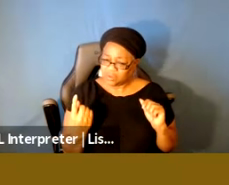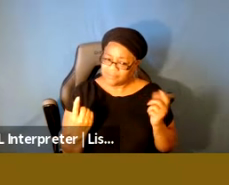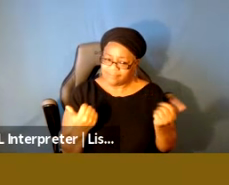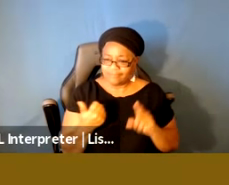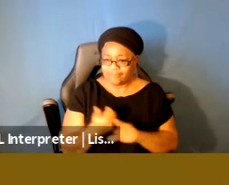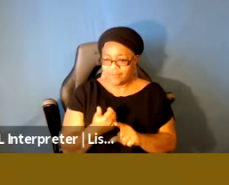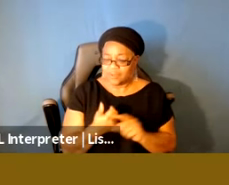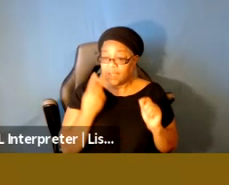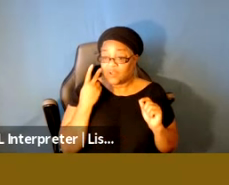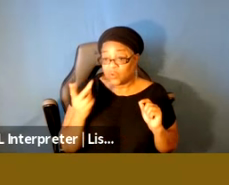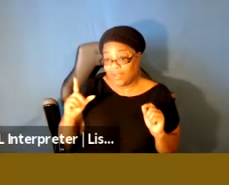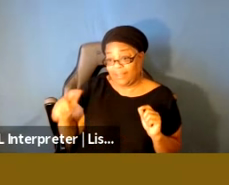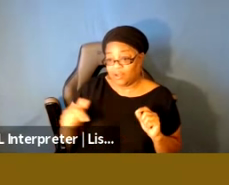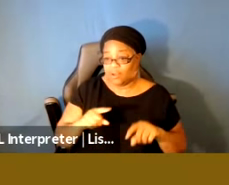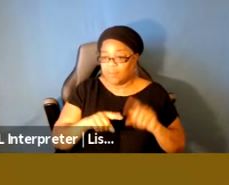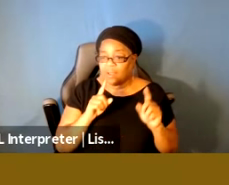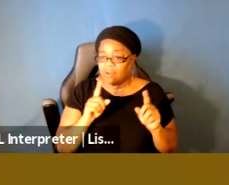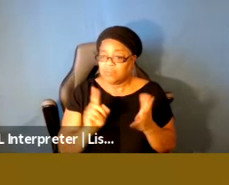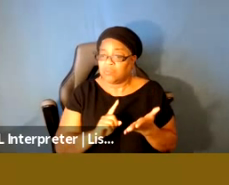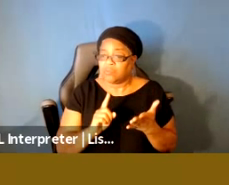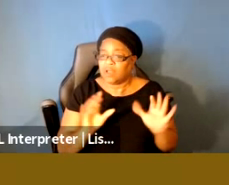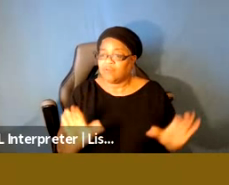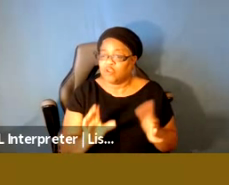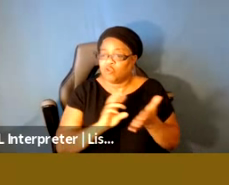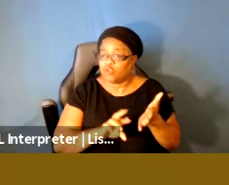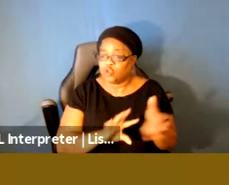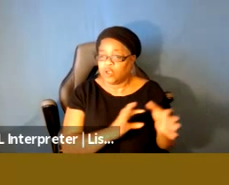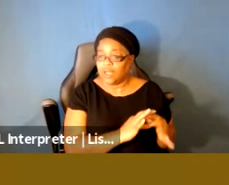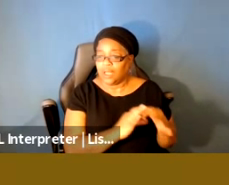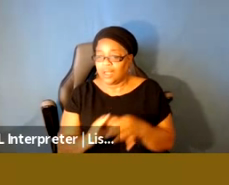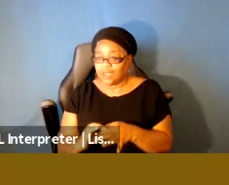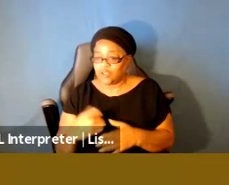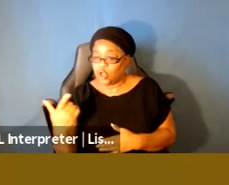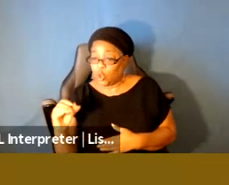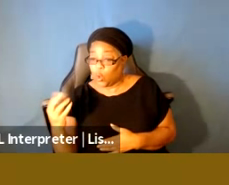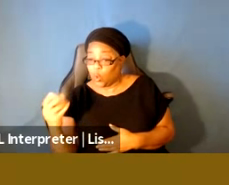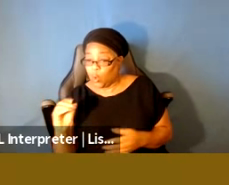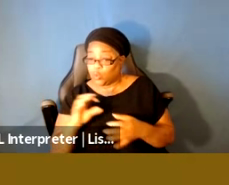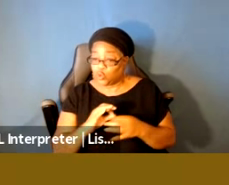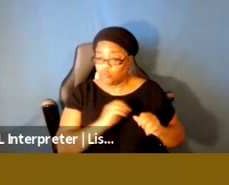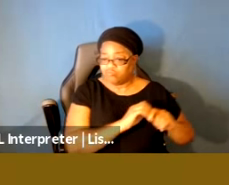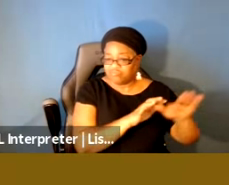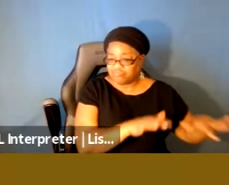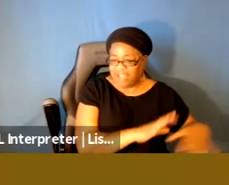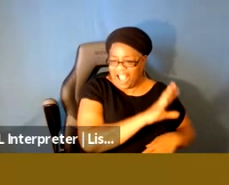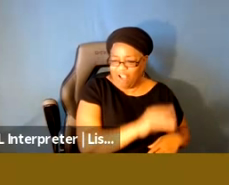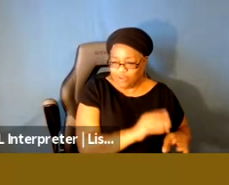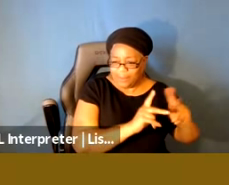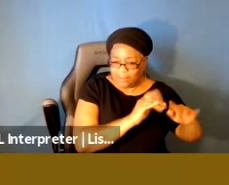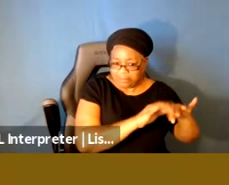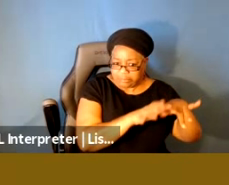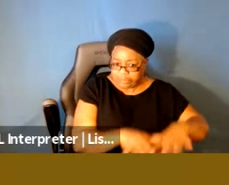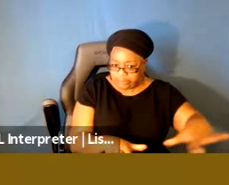little bit later, but has been doing some research connecting Go-Go to the larger diaspora, it was hard for me to put that and express it